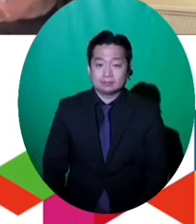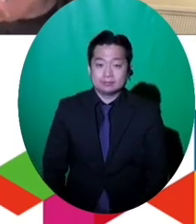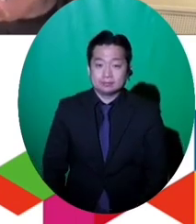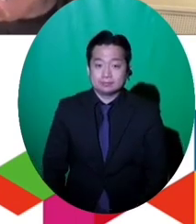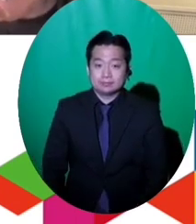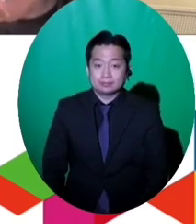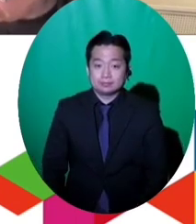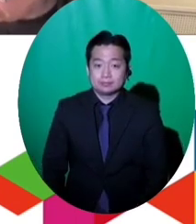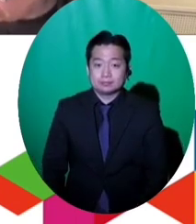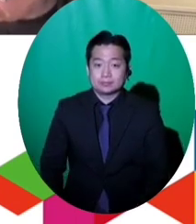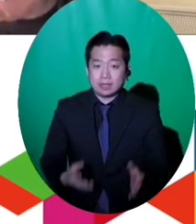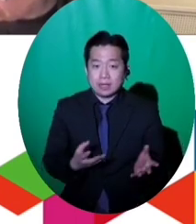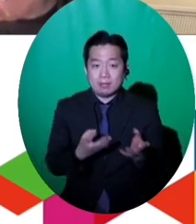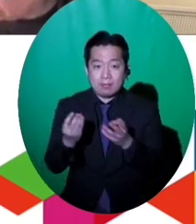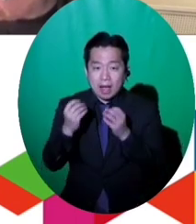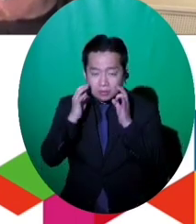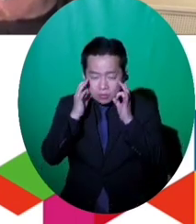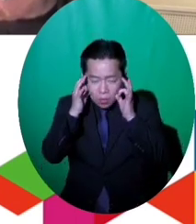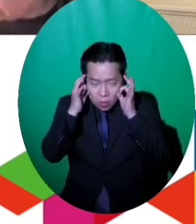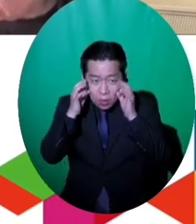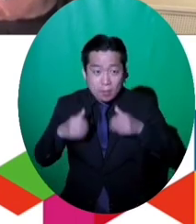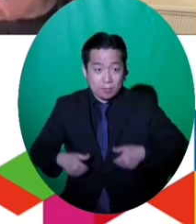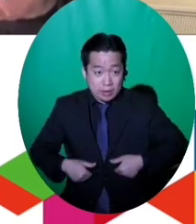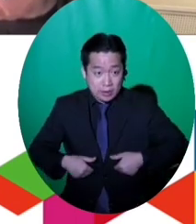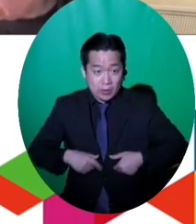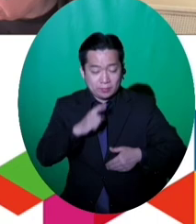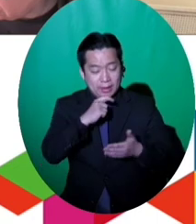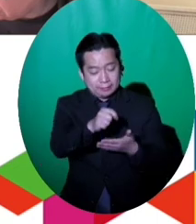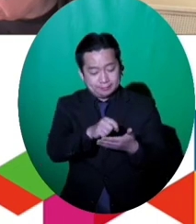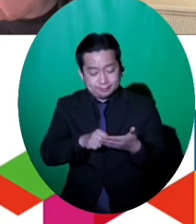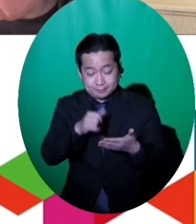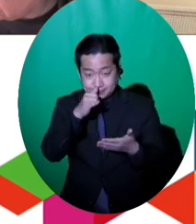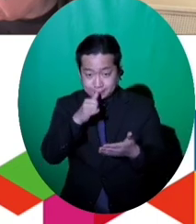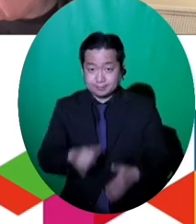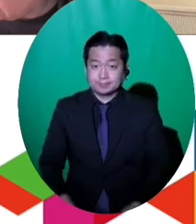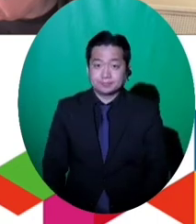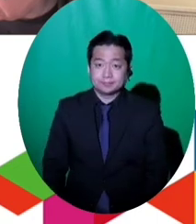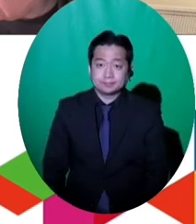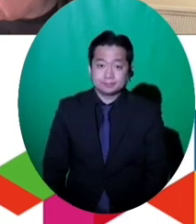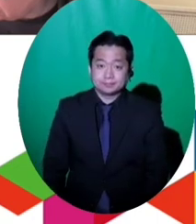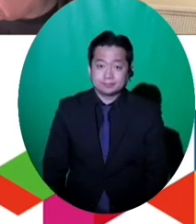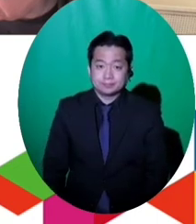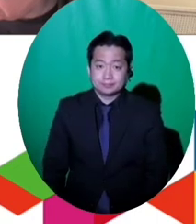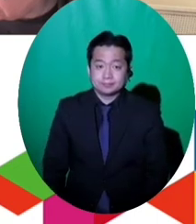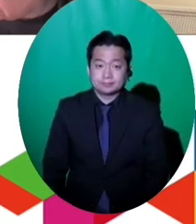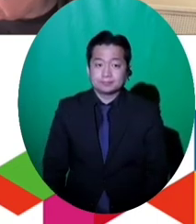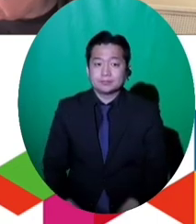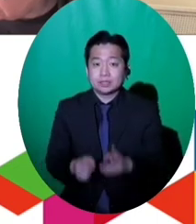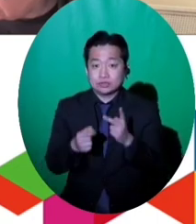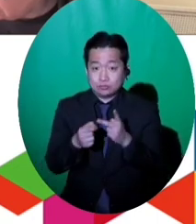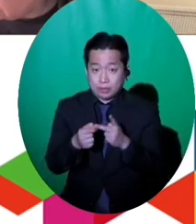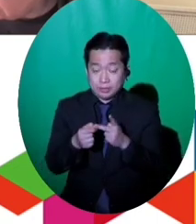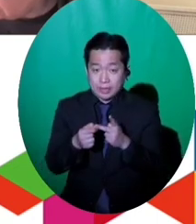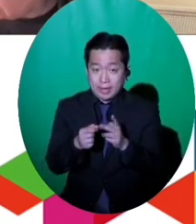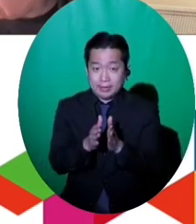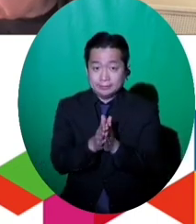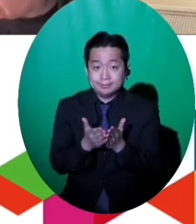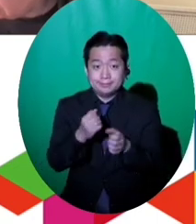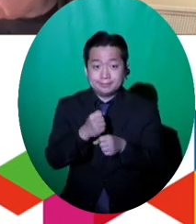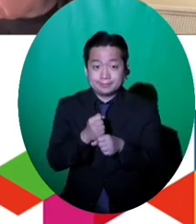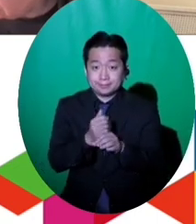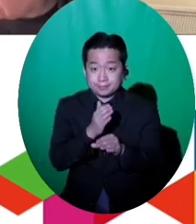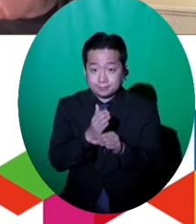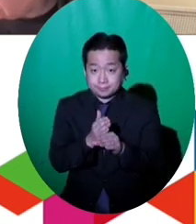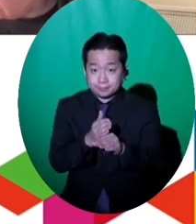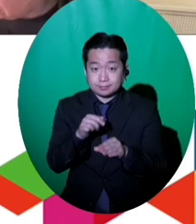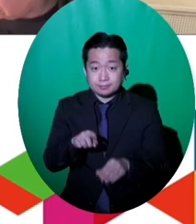she's working on her second book about fatherhood. And I think that's actually a really interesting thing. Mm. And the other is, there's